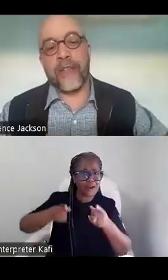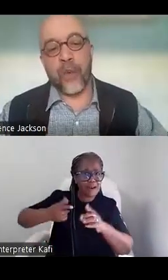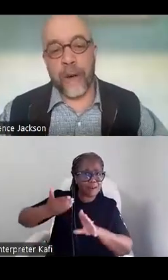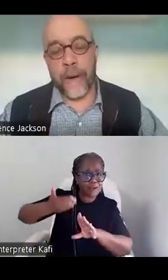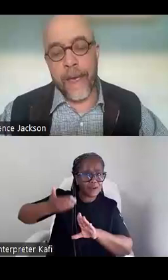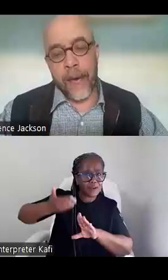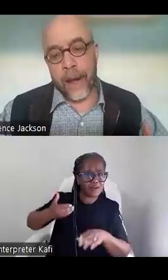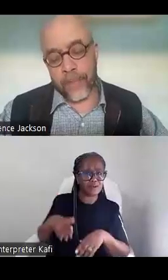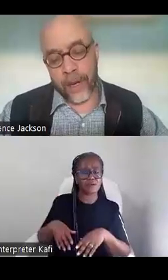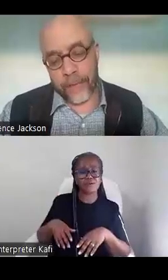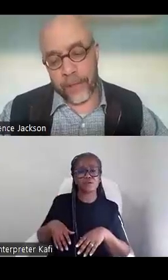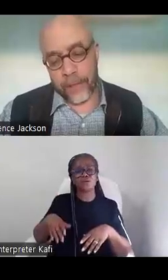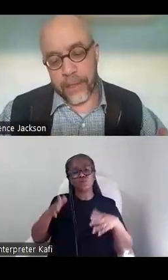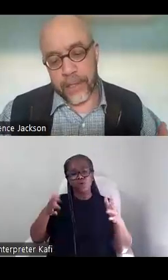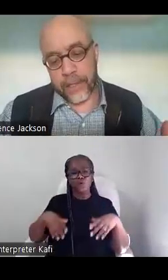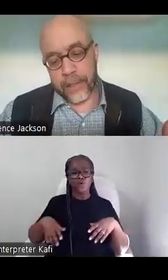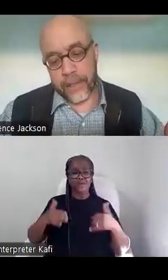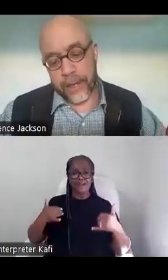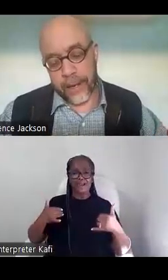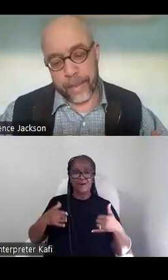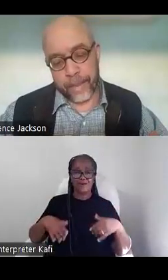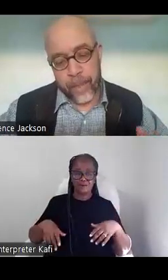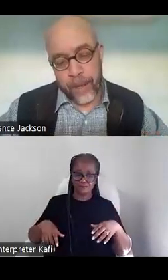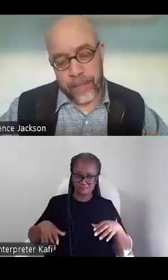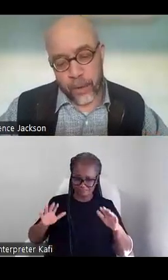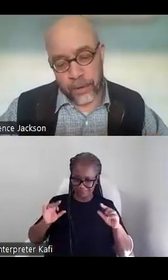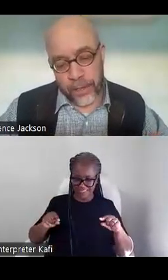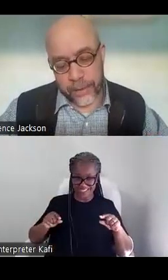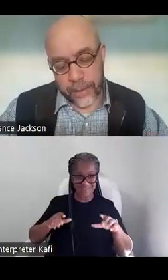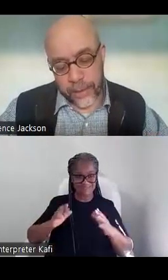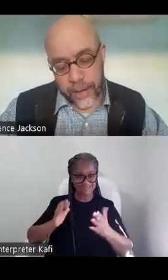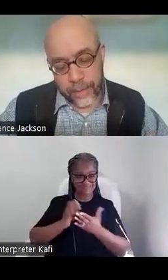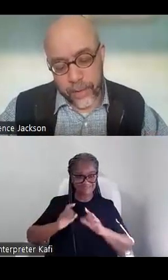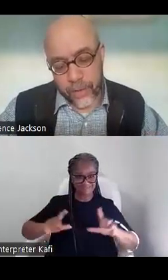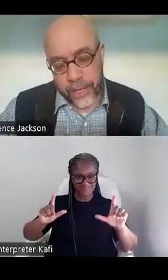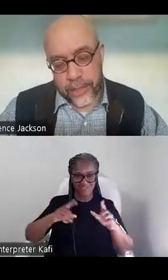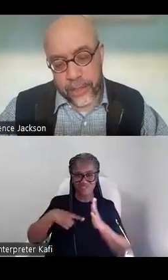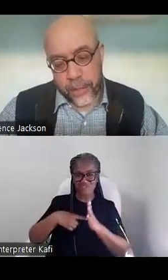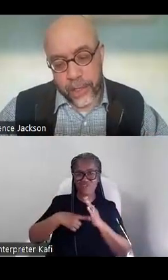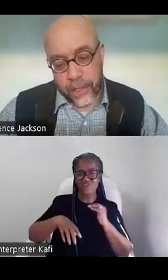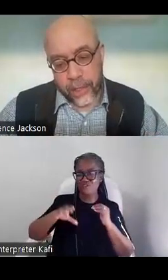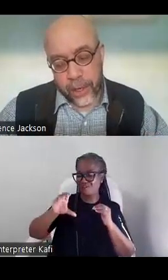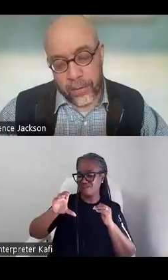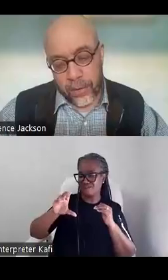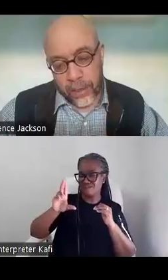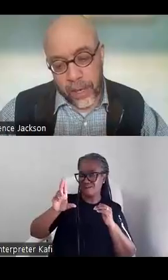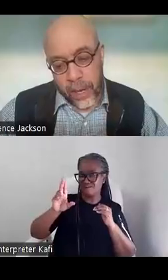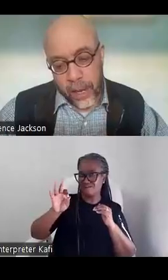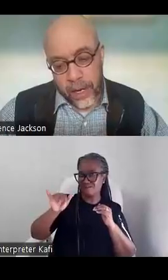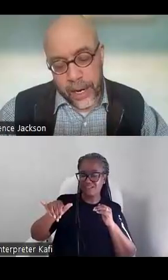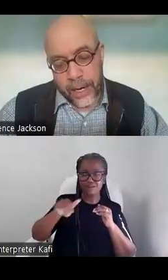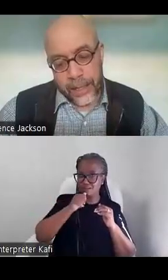Cuffy Square. Cuffy is it's sort of like the transliteration of